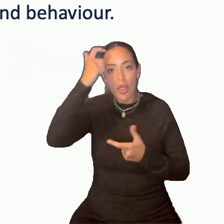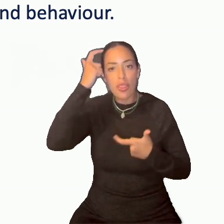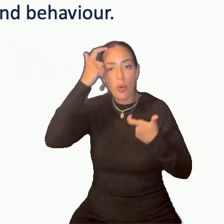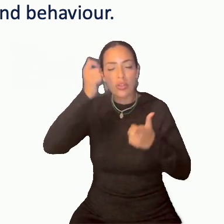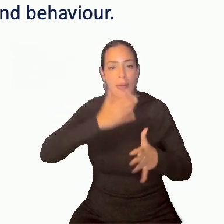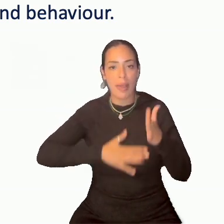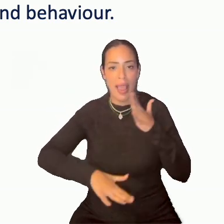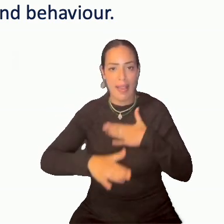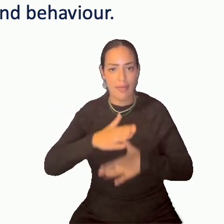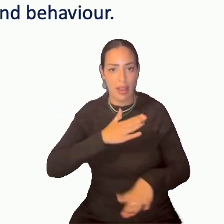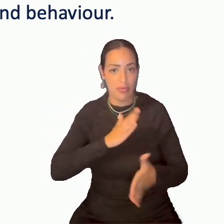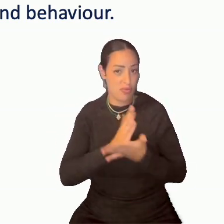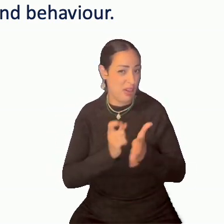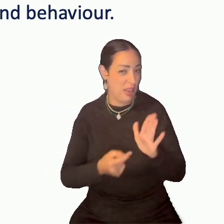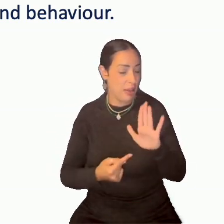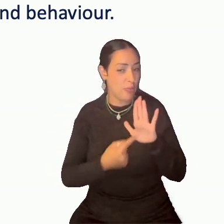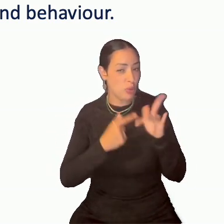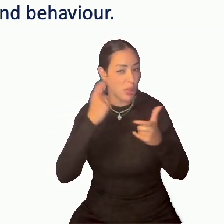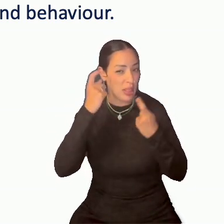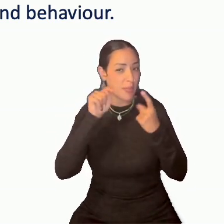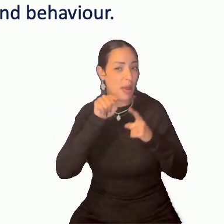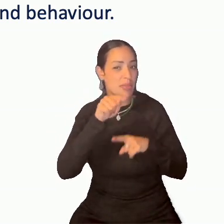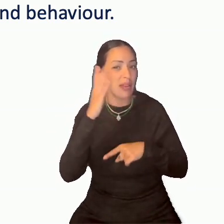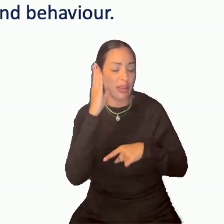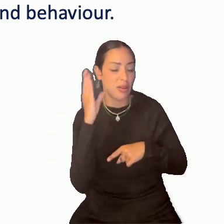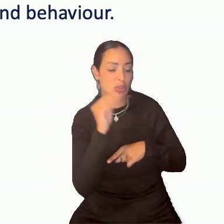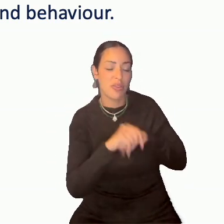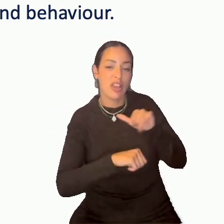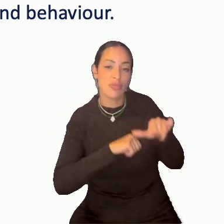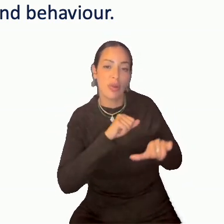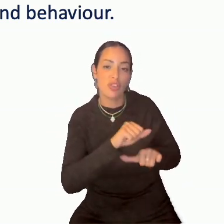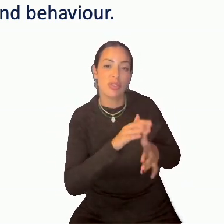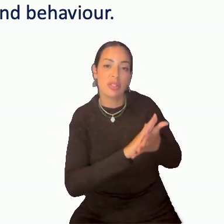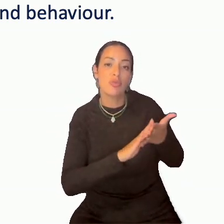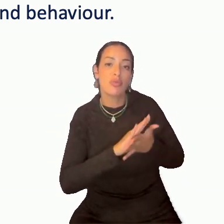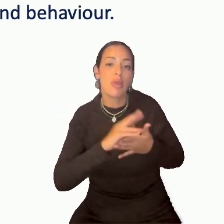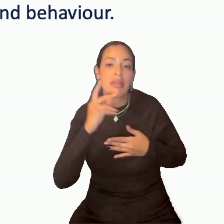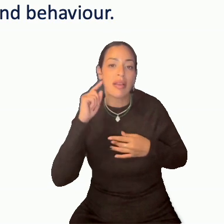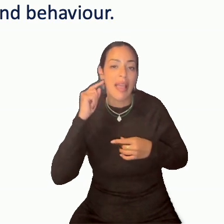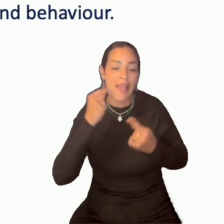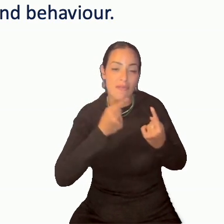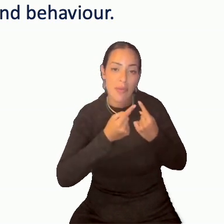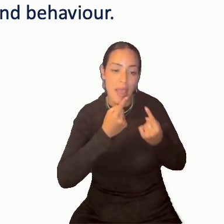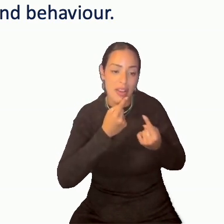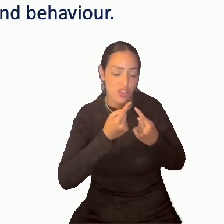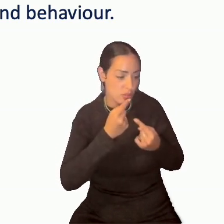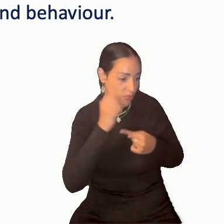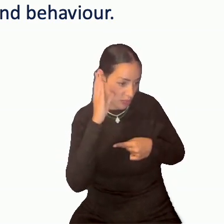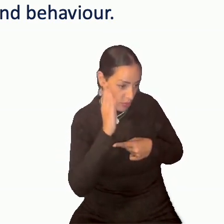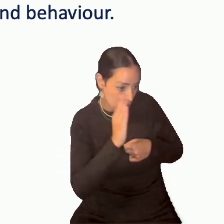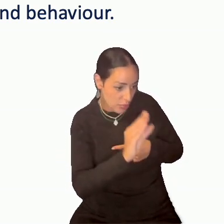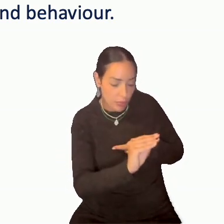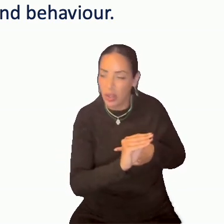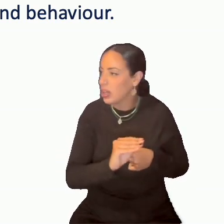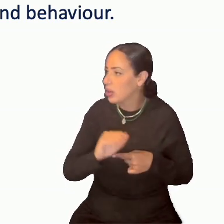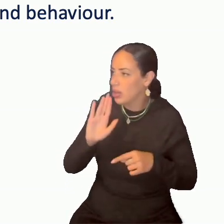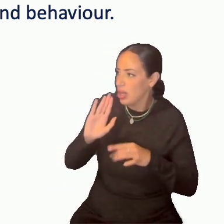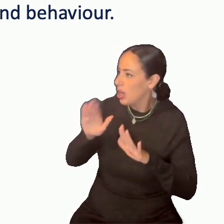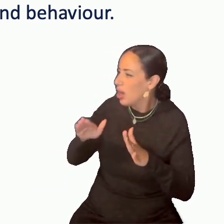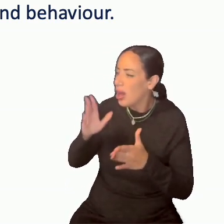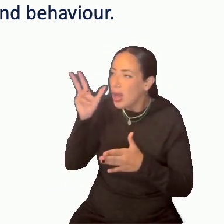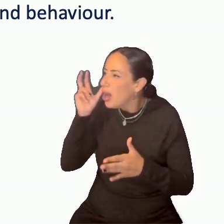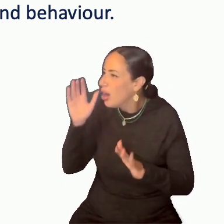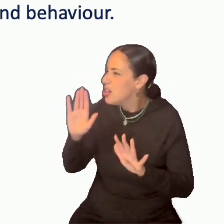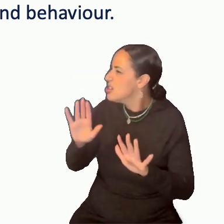particularly important to appreciate during the notification process, as it may mean that some of the information which is provided goes unheard or only